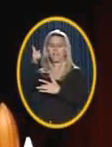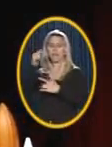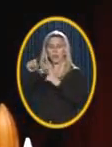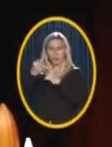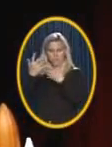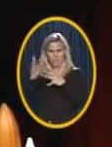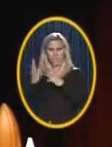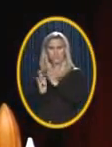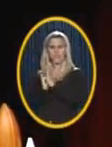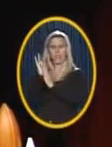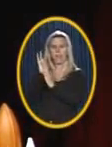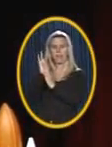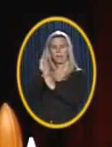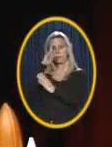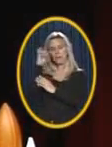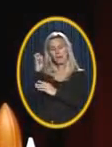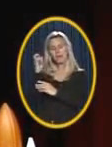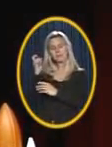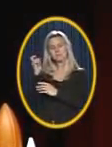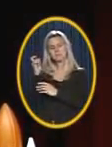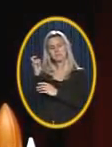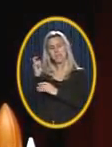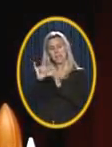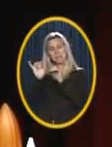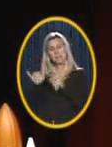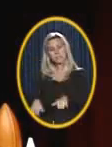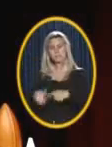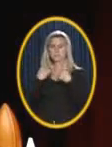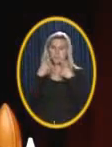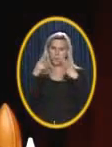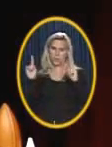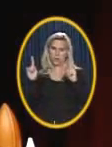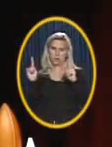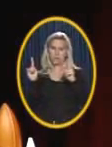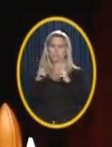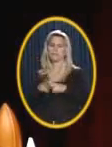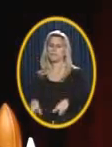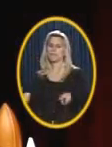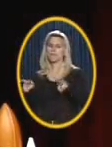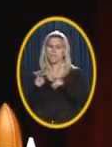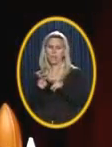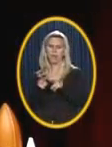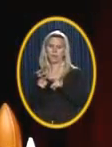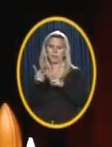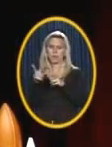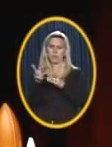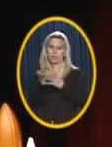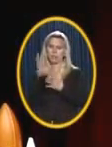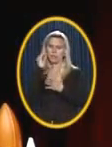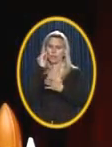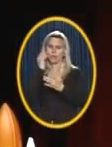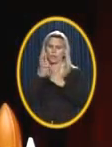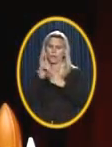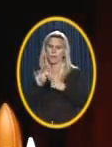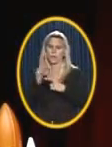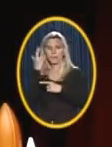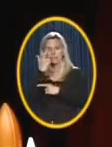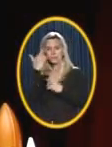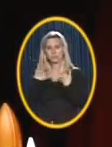after we had flown the vehicle because essentially the system worked, and that was the most valuable thing I think that we got out of it, and that's why you do a test